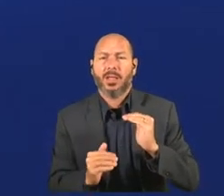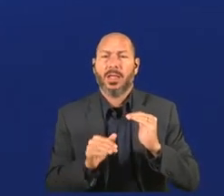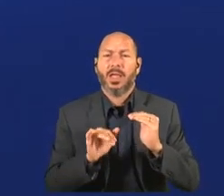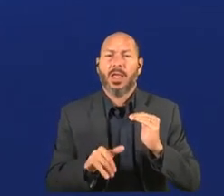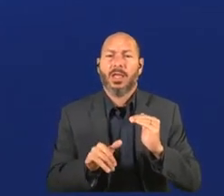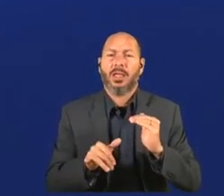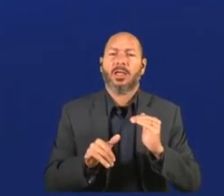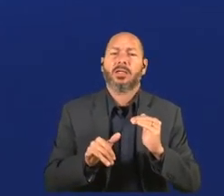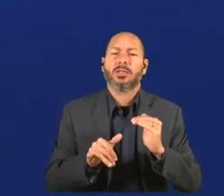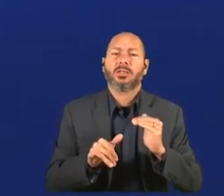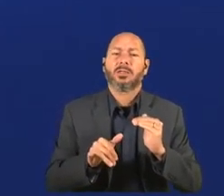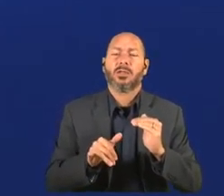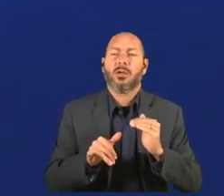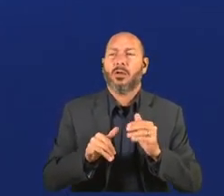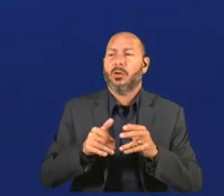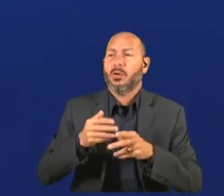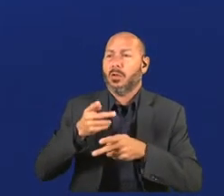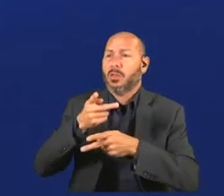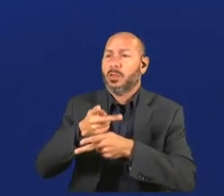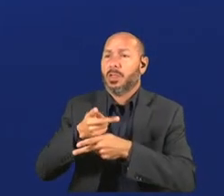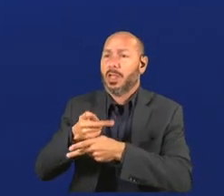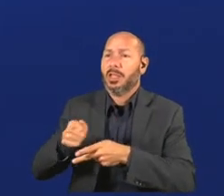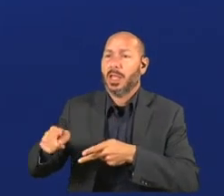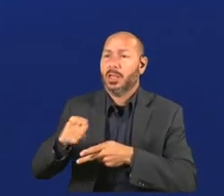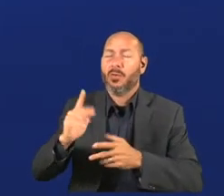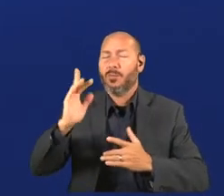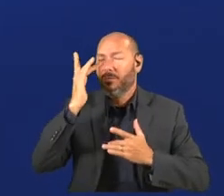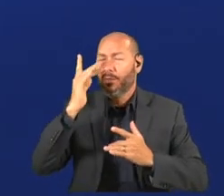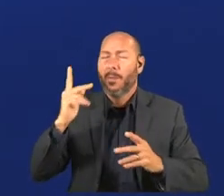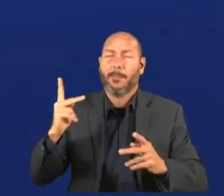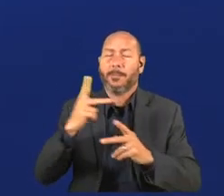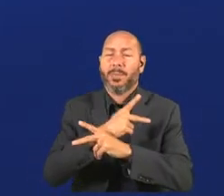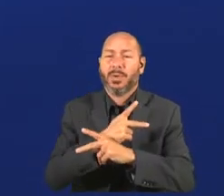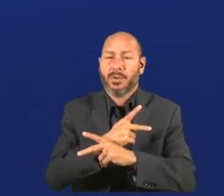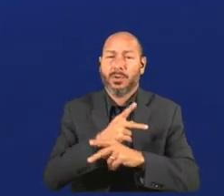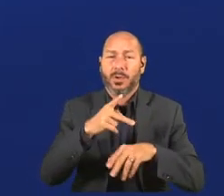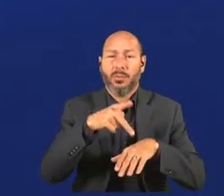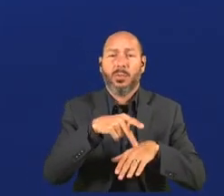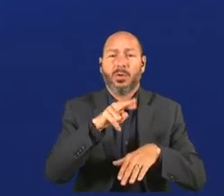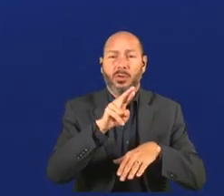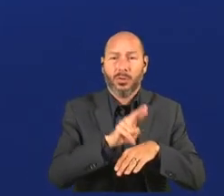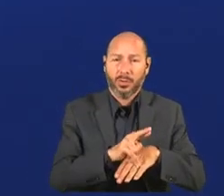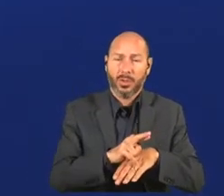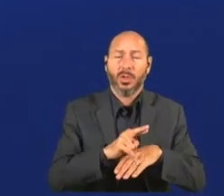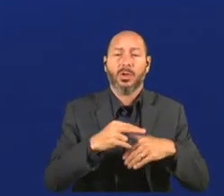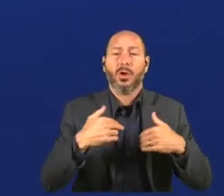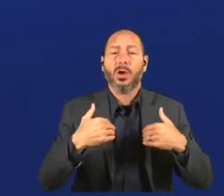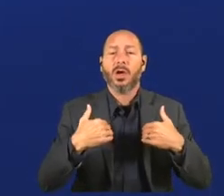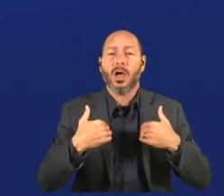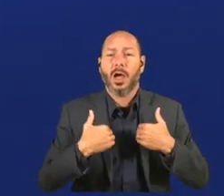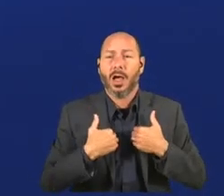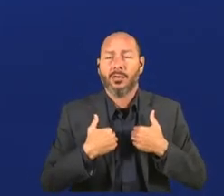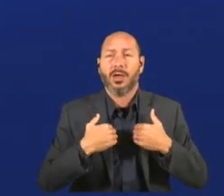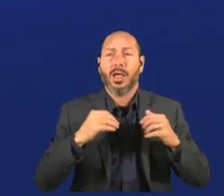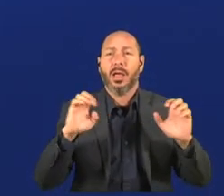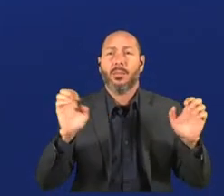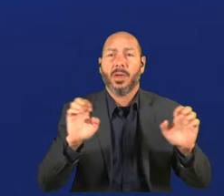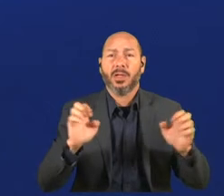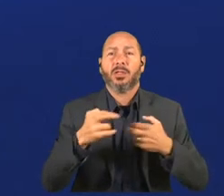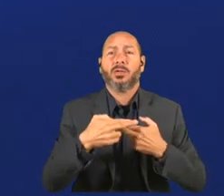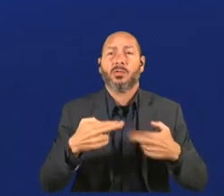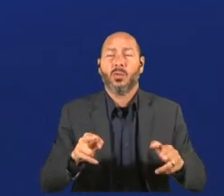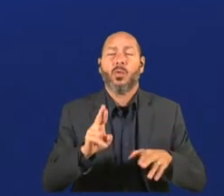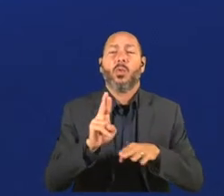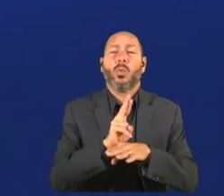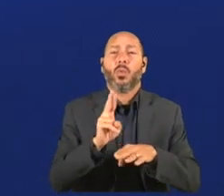care of our sickest patients. Puerto Rico has one of the highest emergency room utilization rates in the nation.